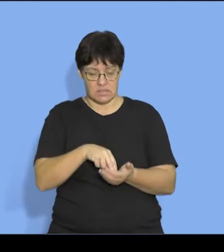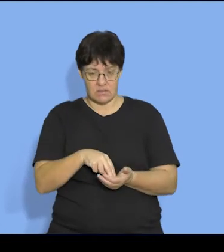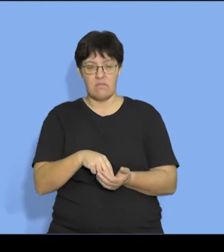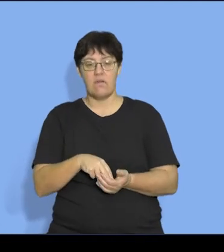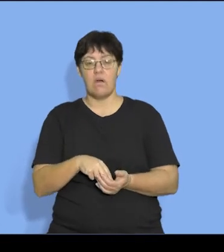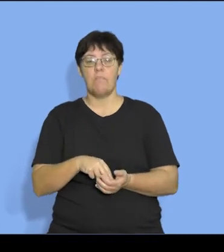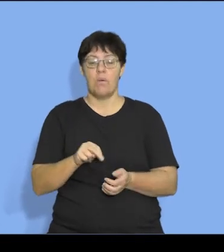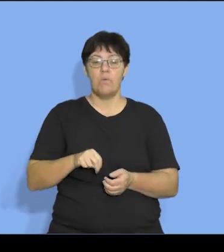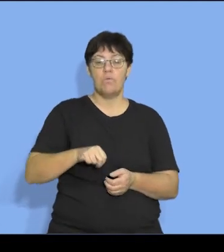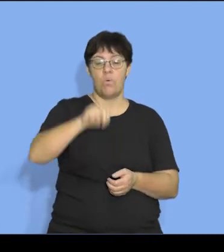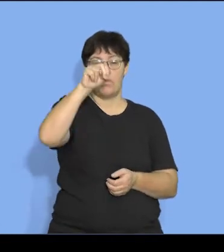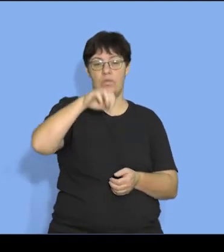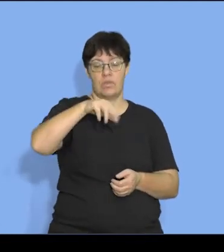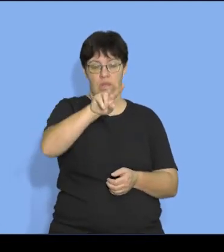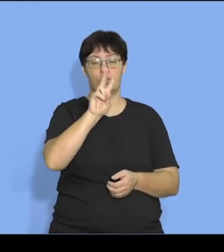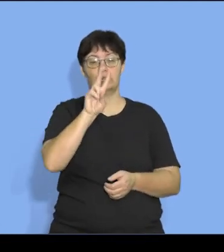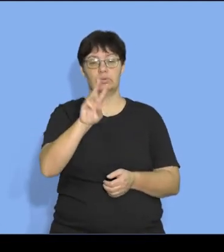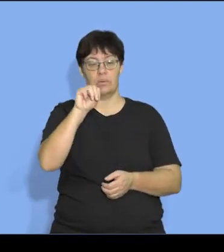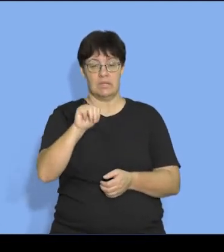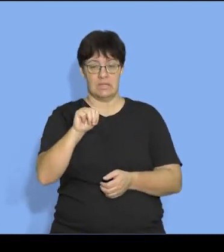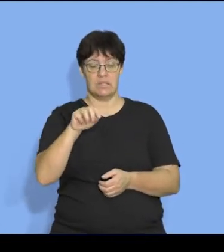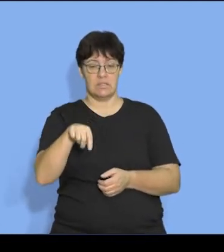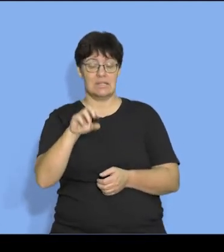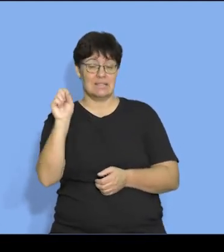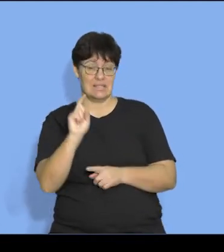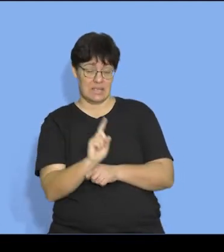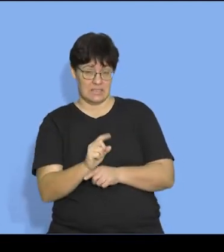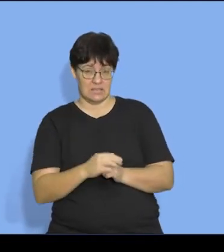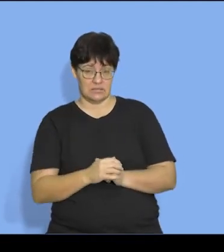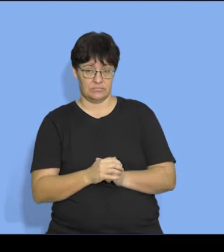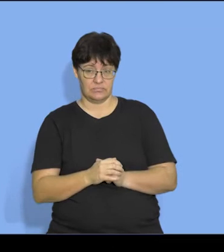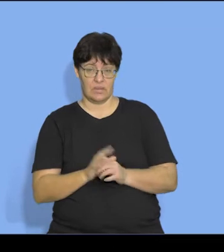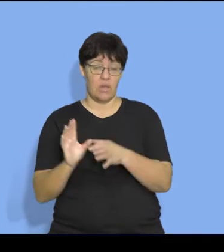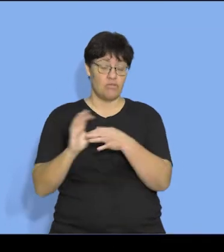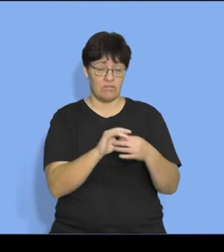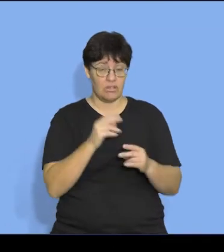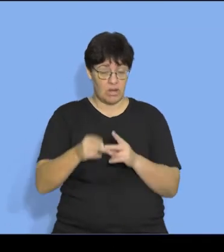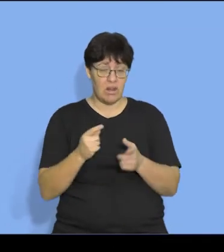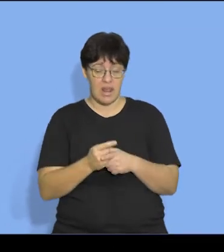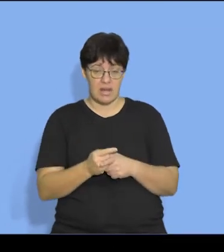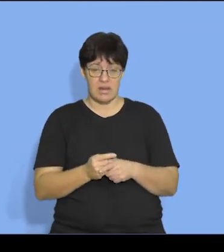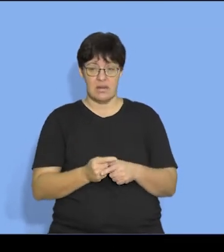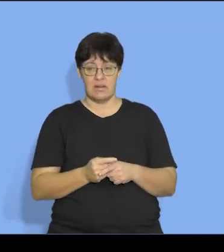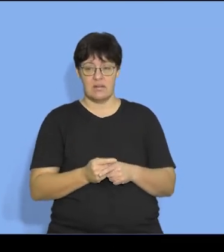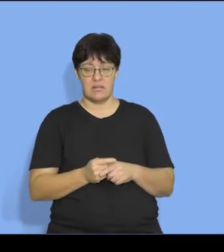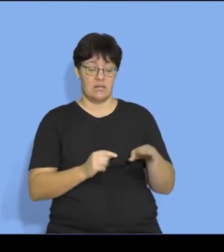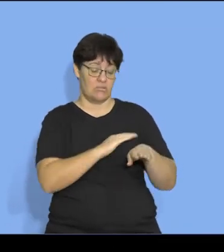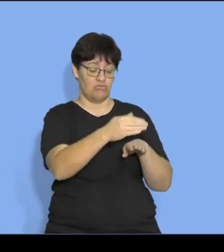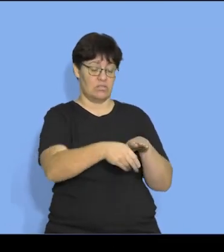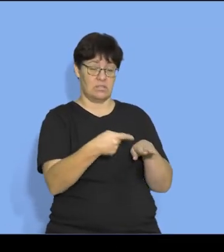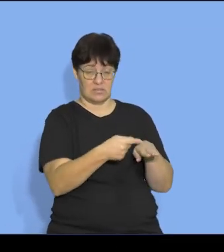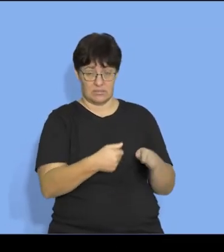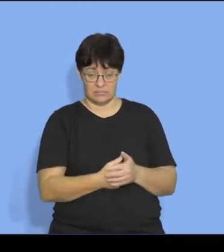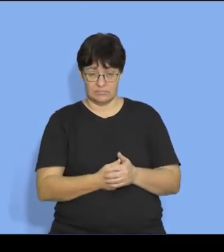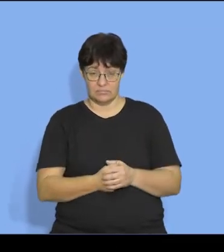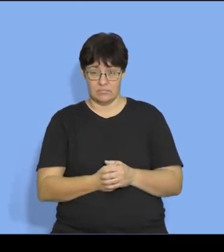2 meters per second. What is your motion relative to the train? What is your motion relative to the stationary train station?